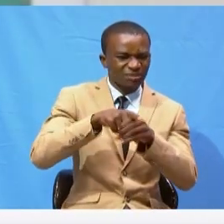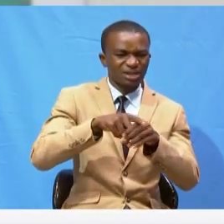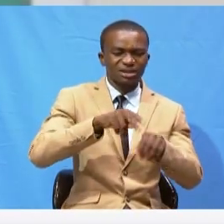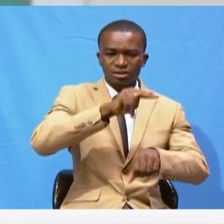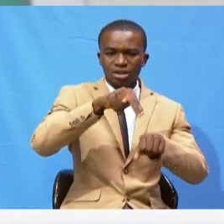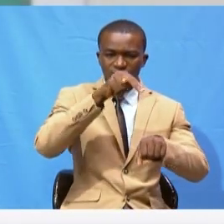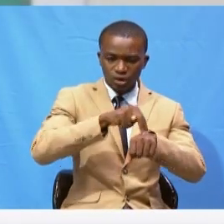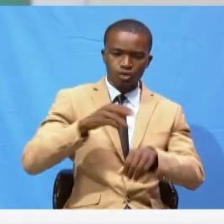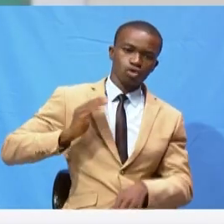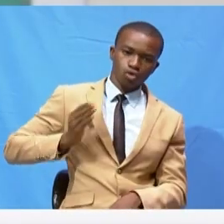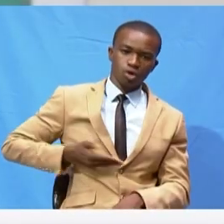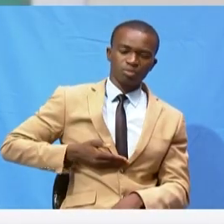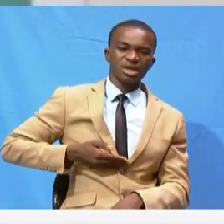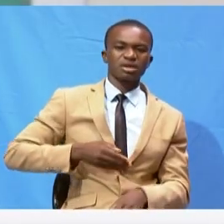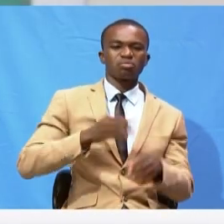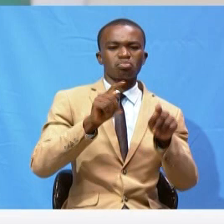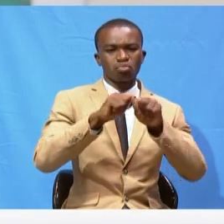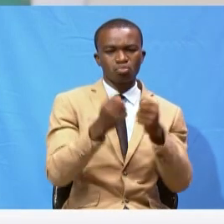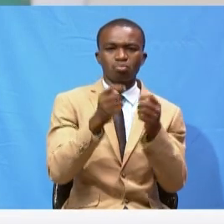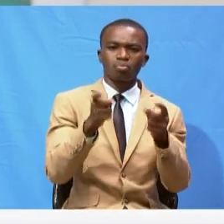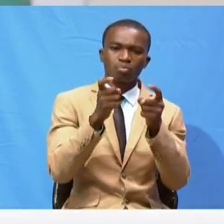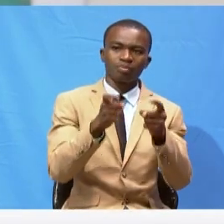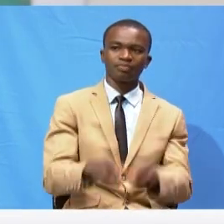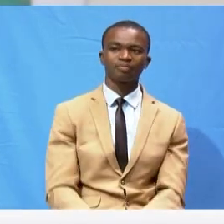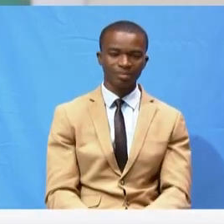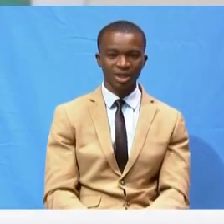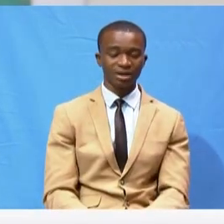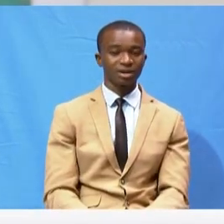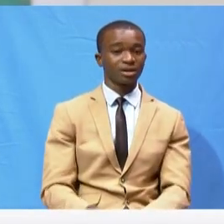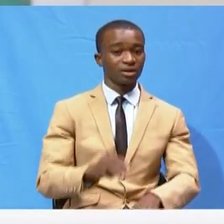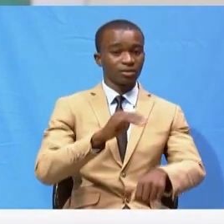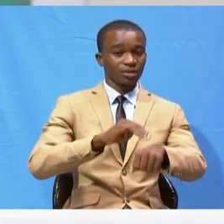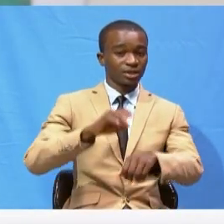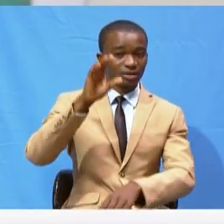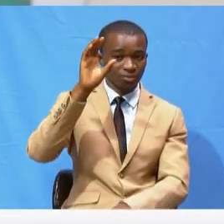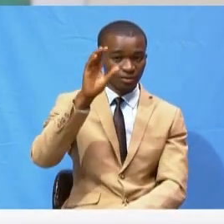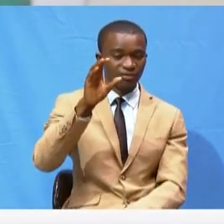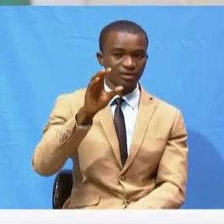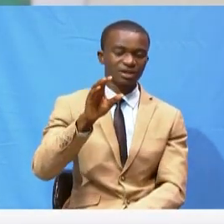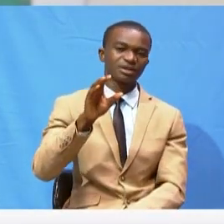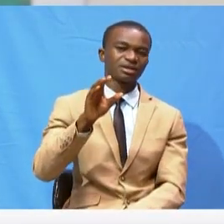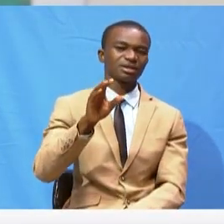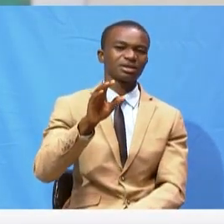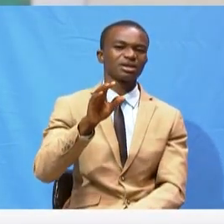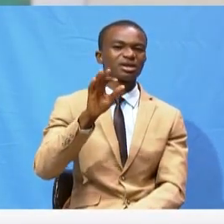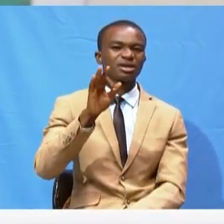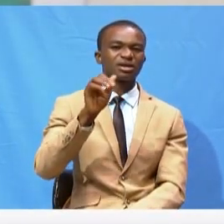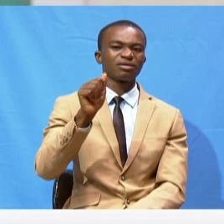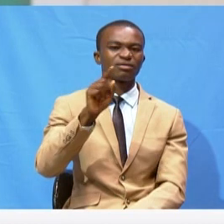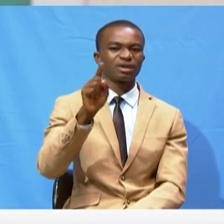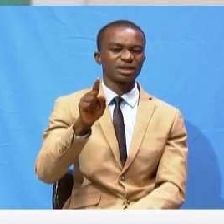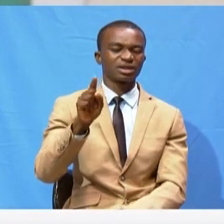FAS president Andrew Kamanga has hailed Muchinga Province for embracing the decentralization